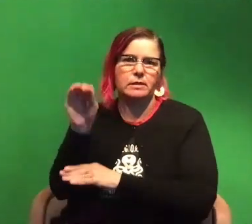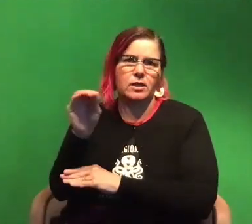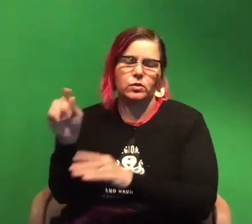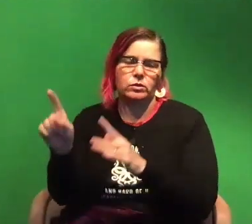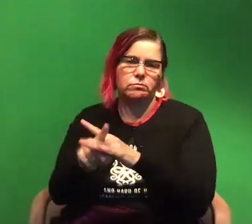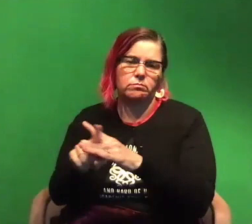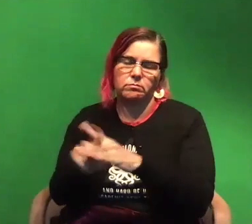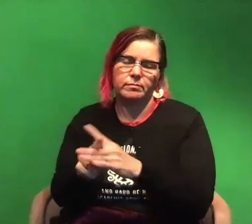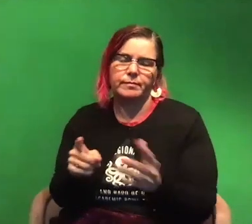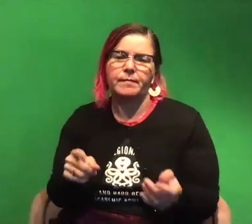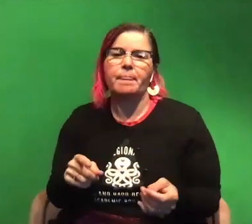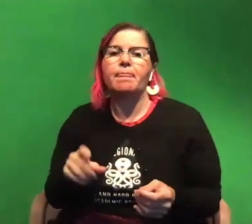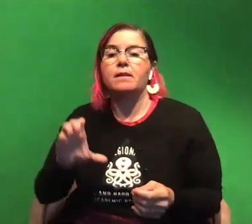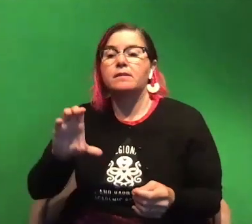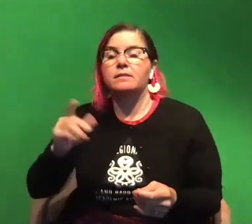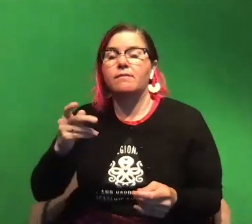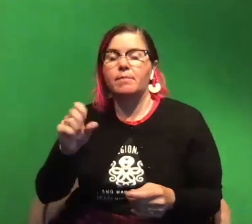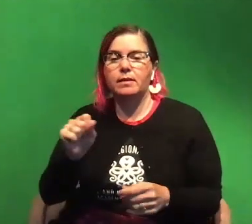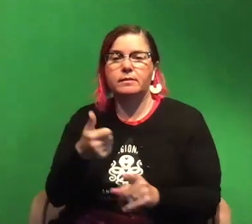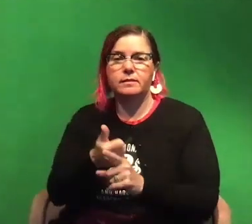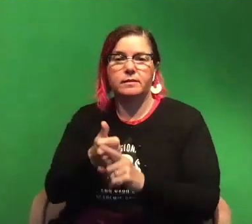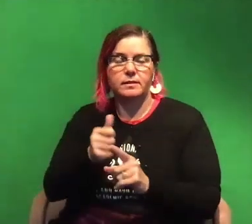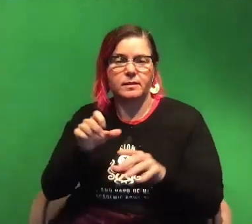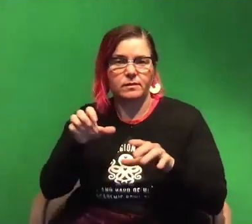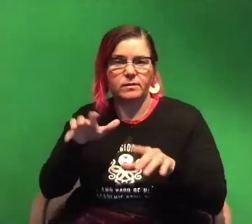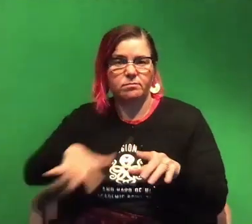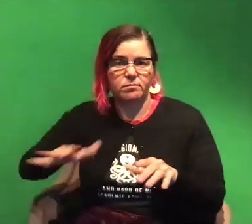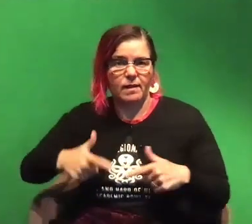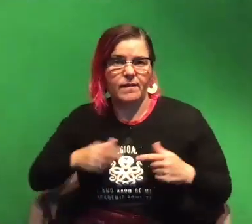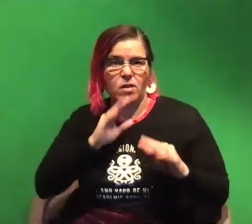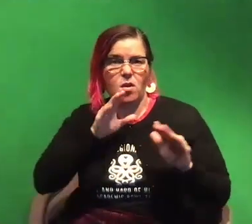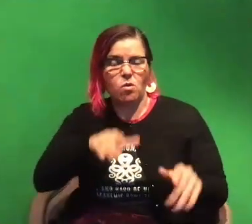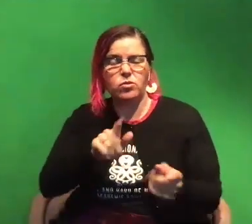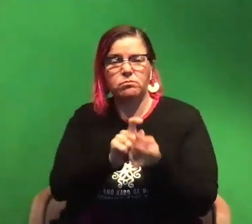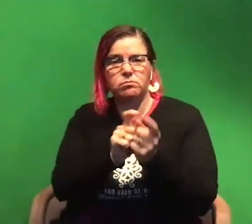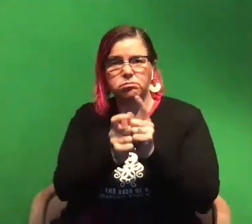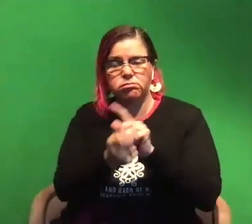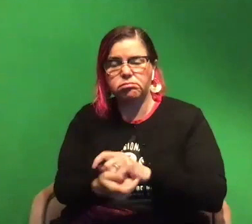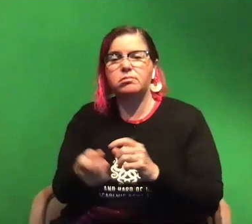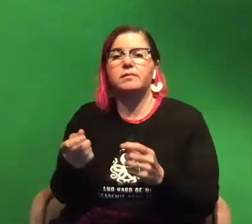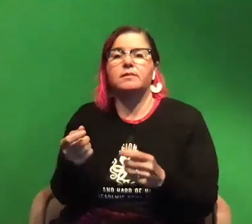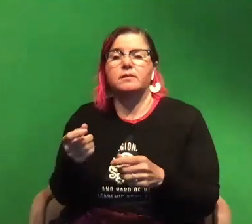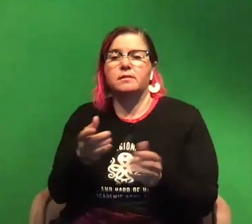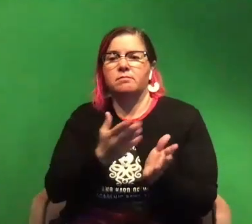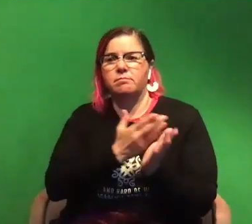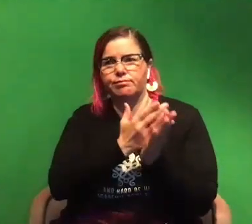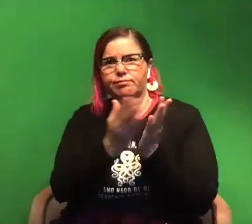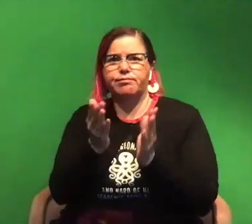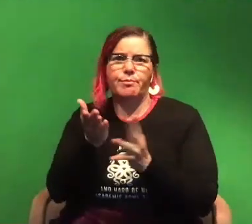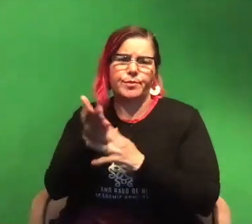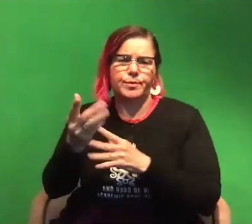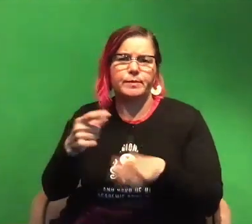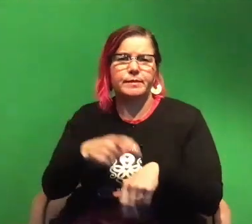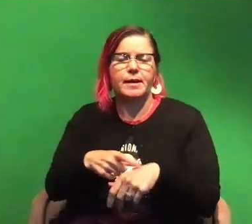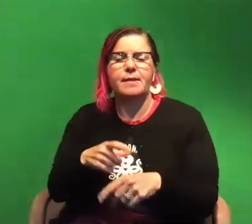love. These cephalopods were inhabiting our oceans and have evolved along those times. And I'm not sure